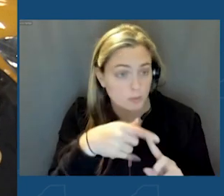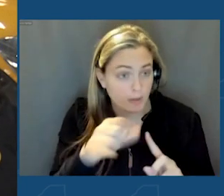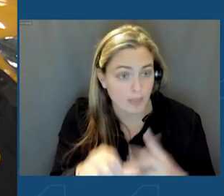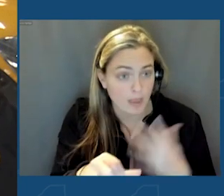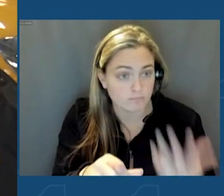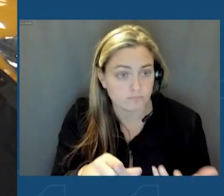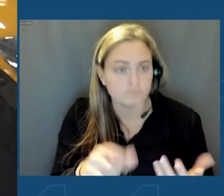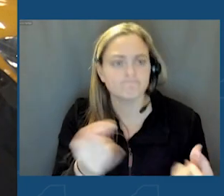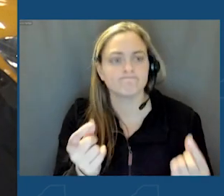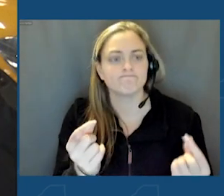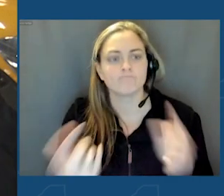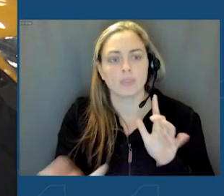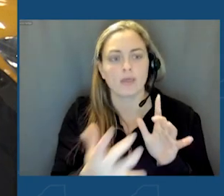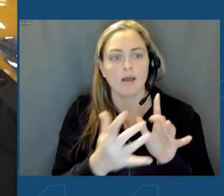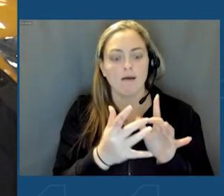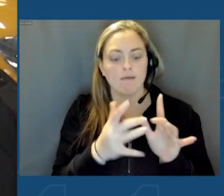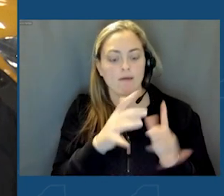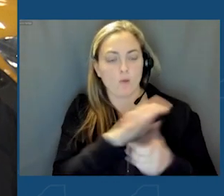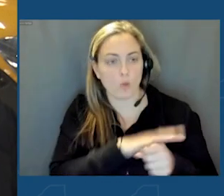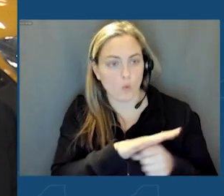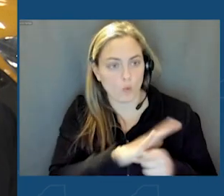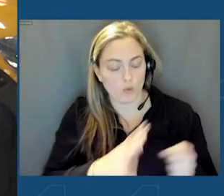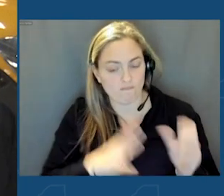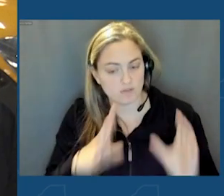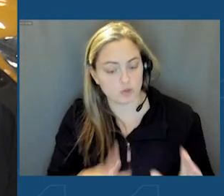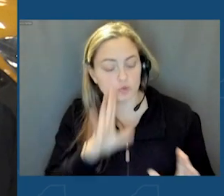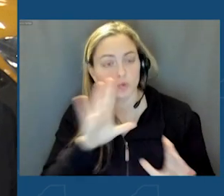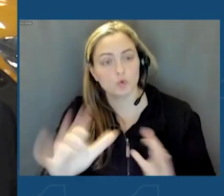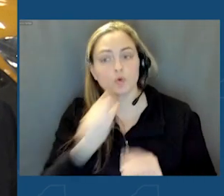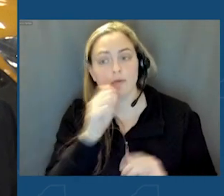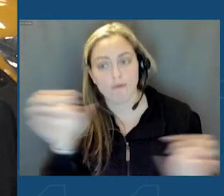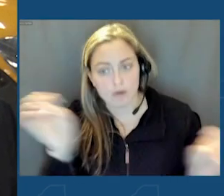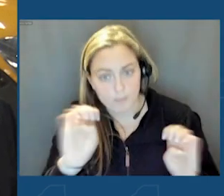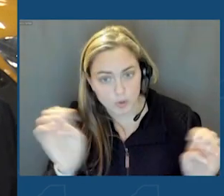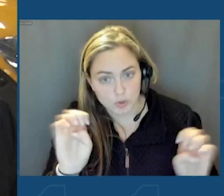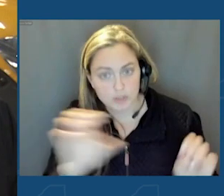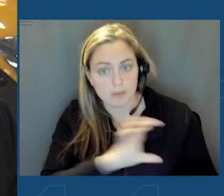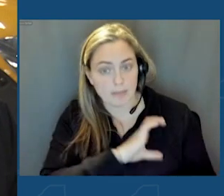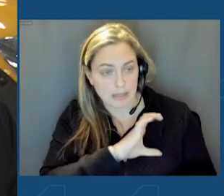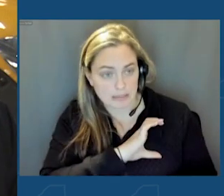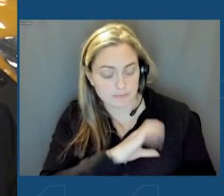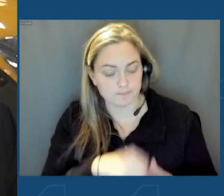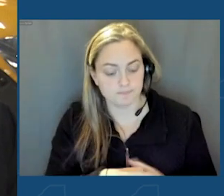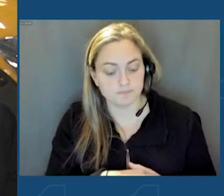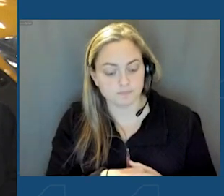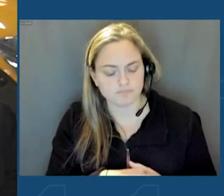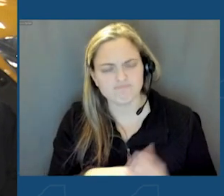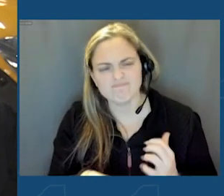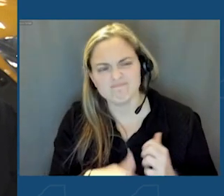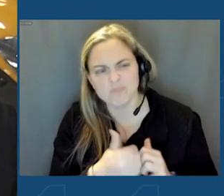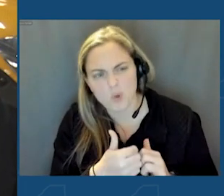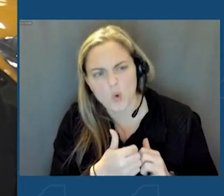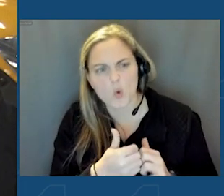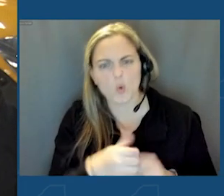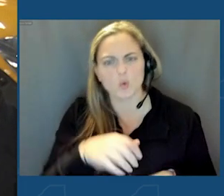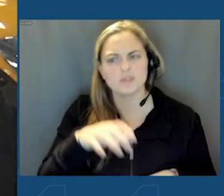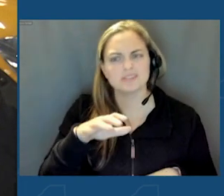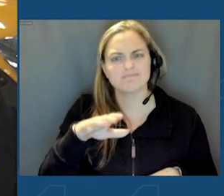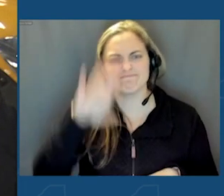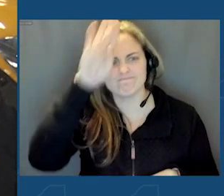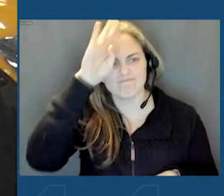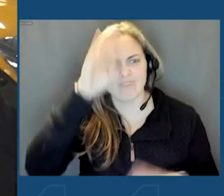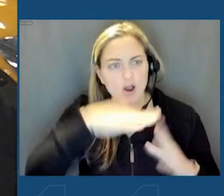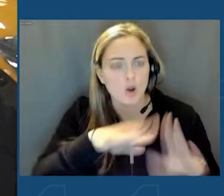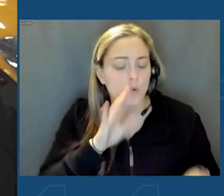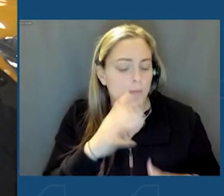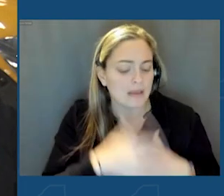reach out to local officials or to your non-emergency police line most fire houses will also be available